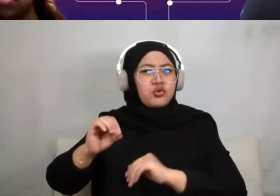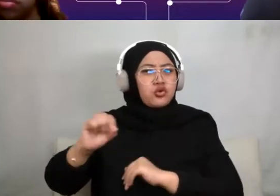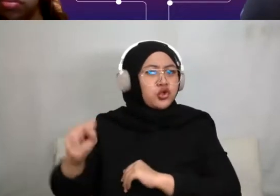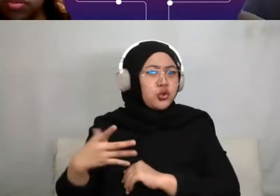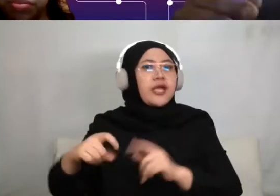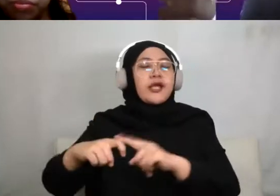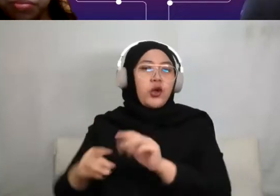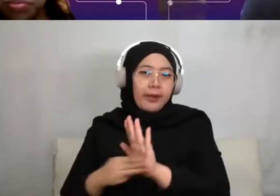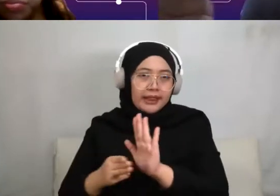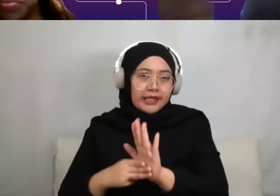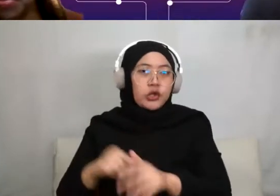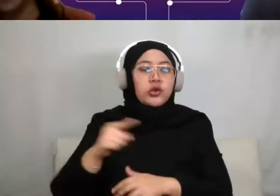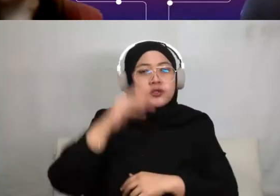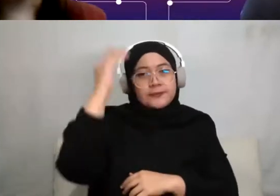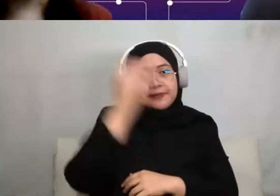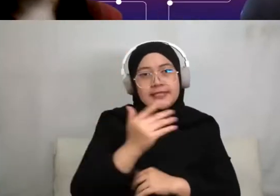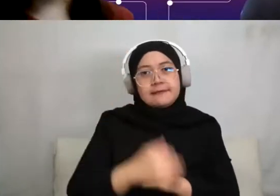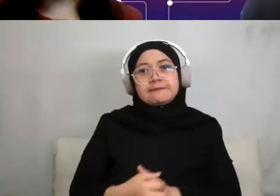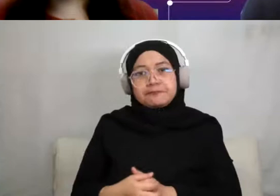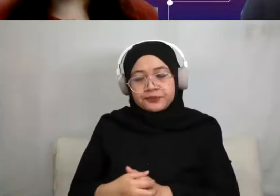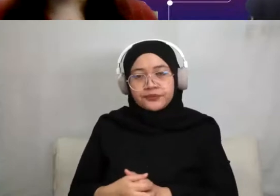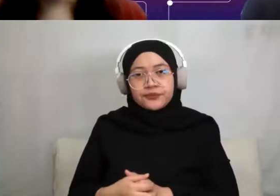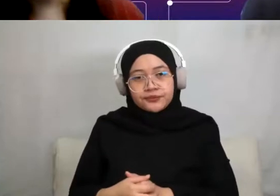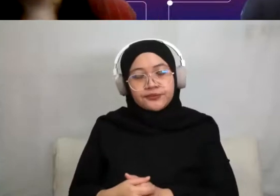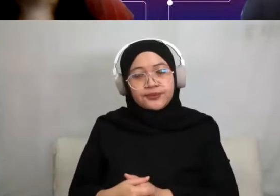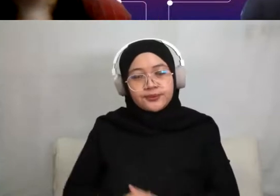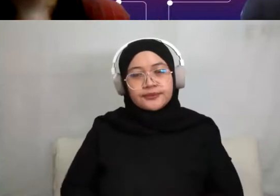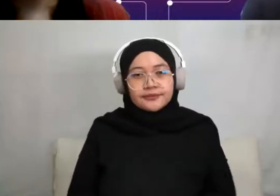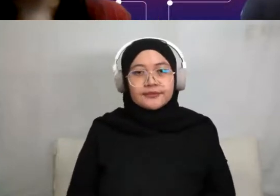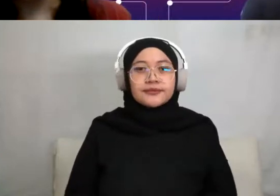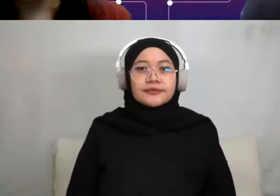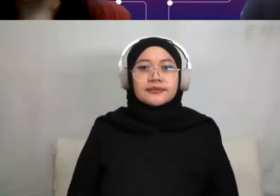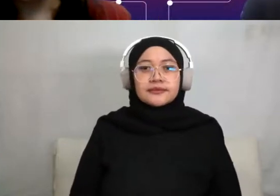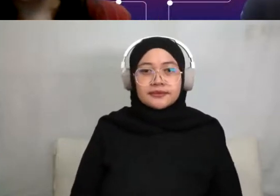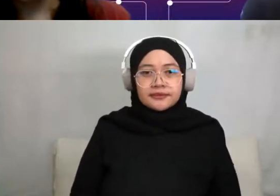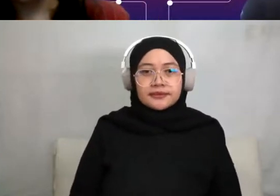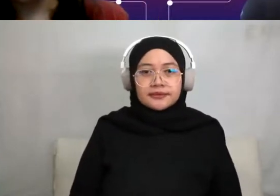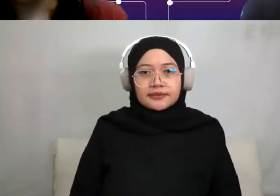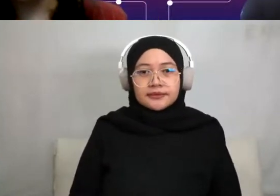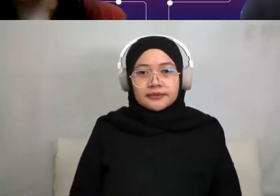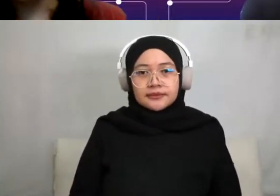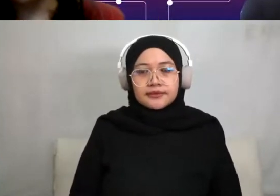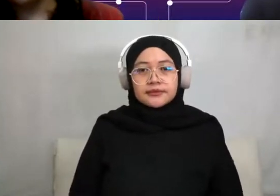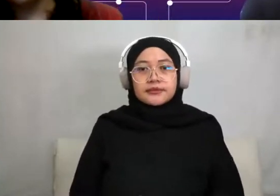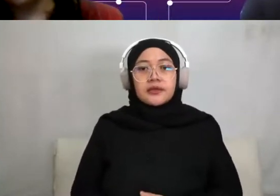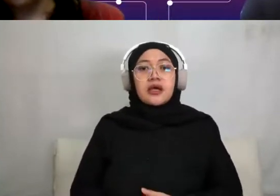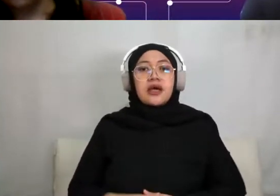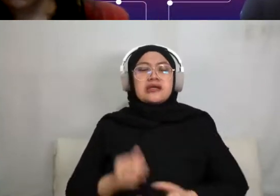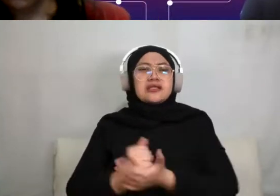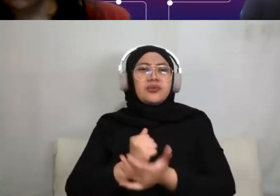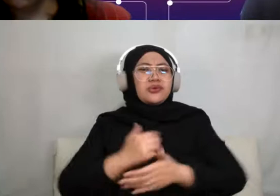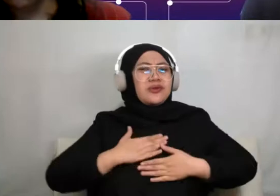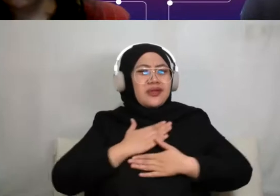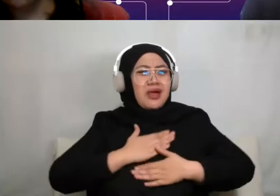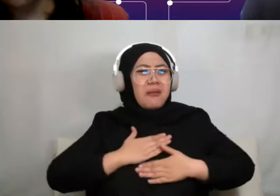It is actually an inconvenience to the operator also. In case if I have to do intermediate charging in the daytime,